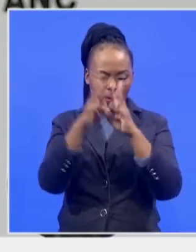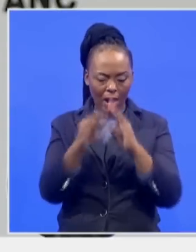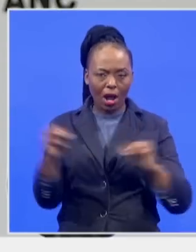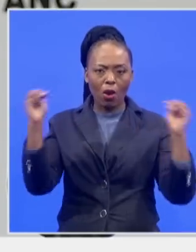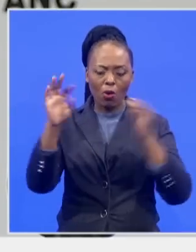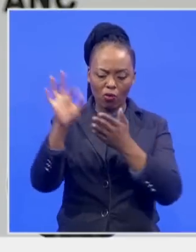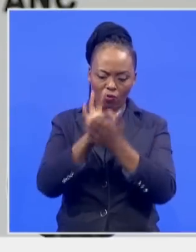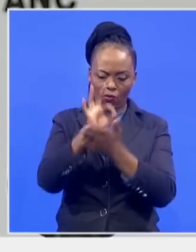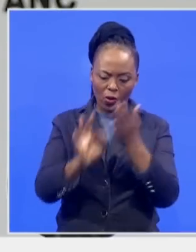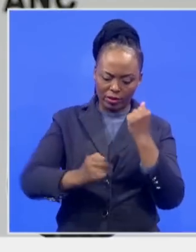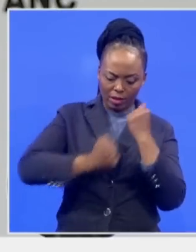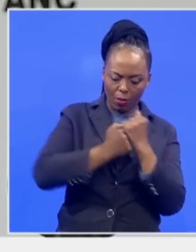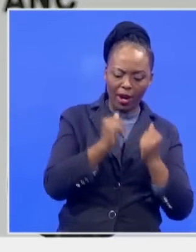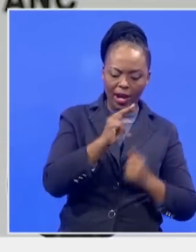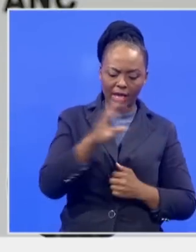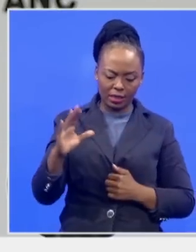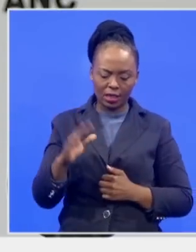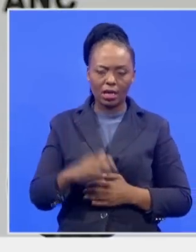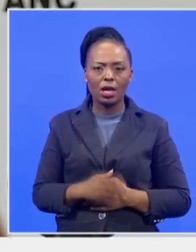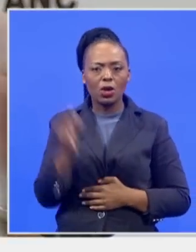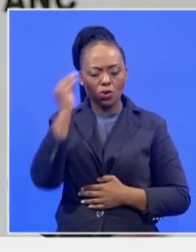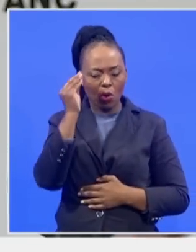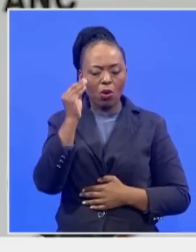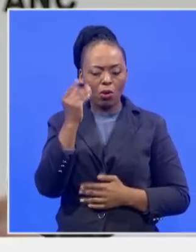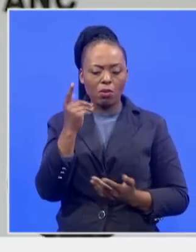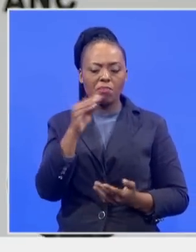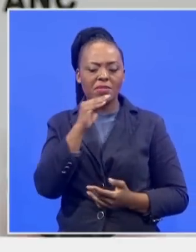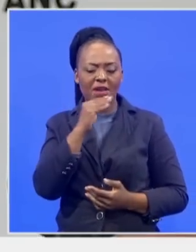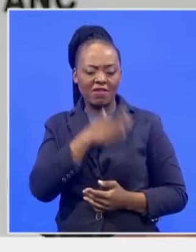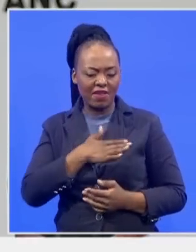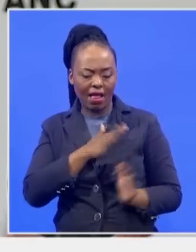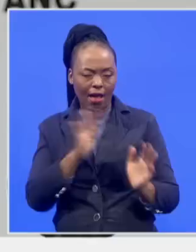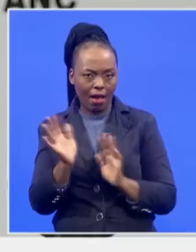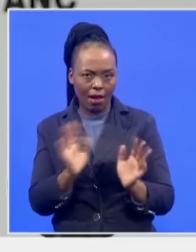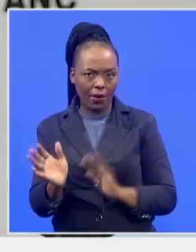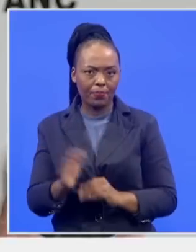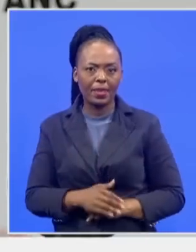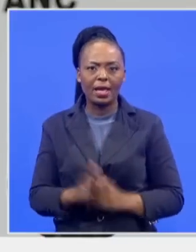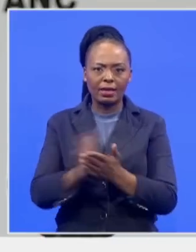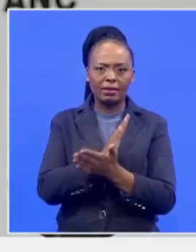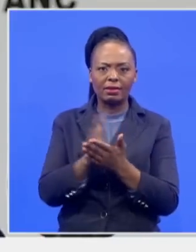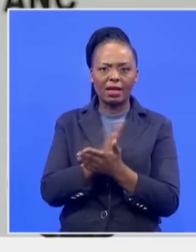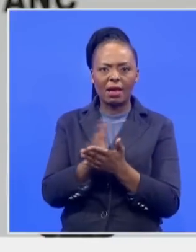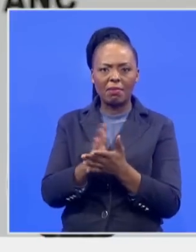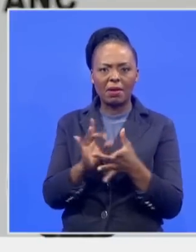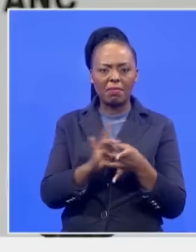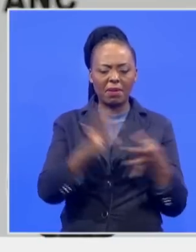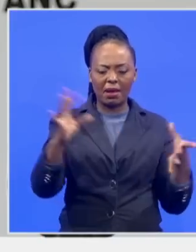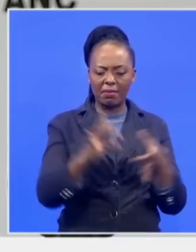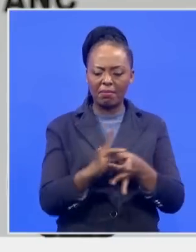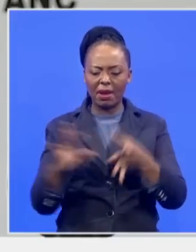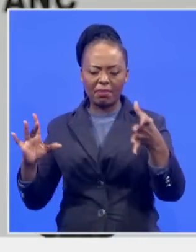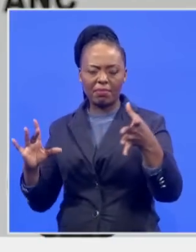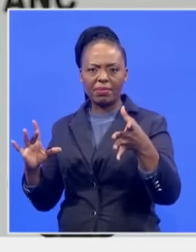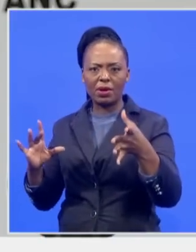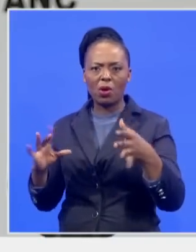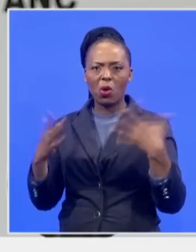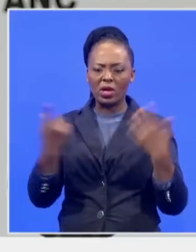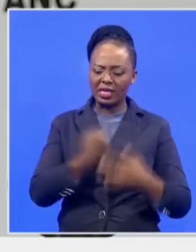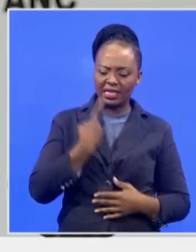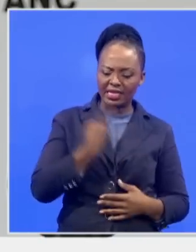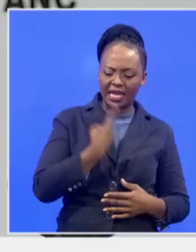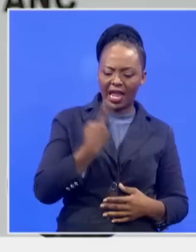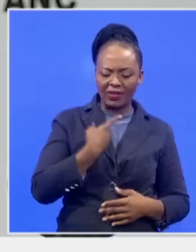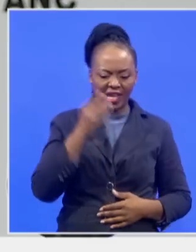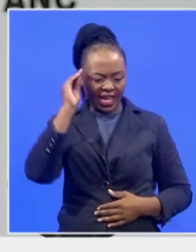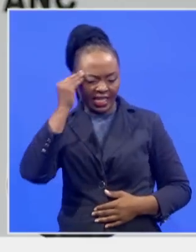voted the ANC. And some individuals somewhere with their factional or self-interest